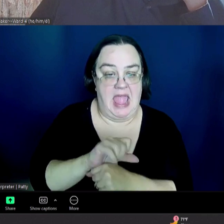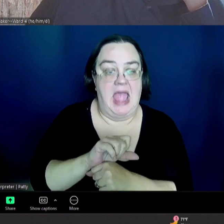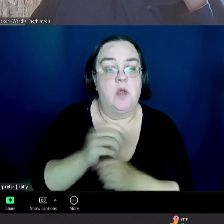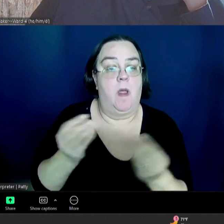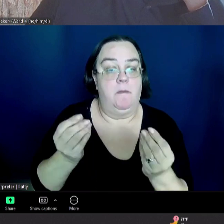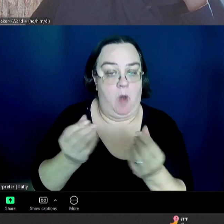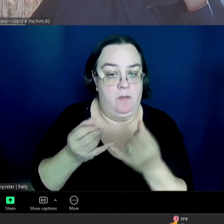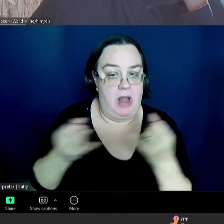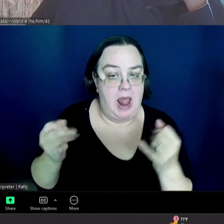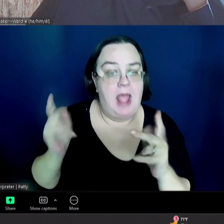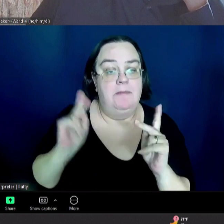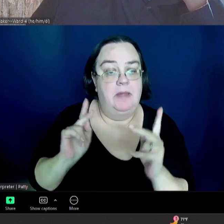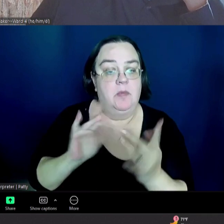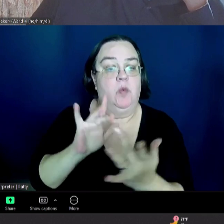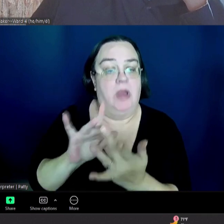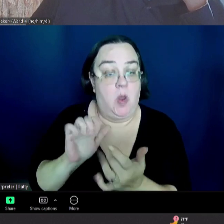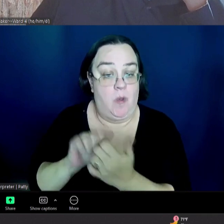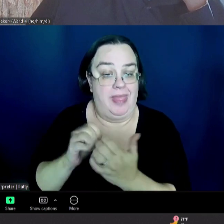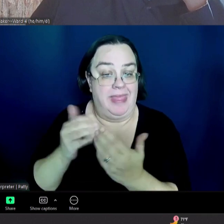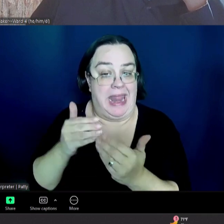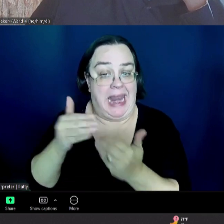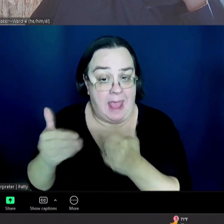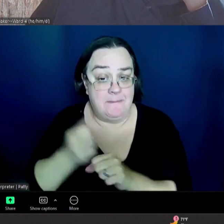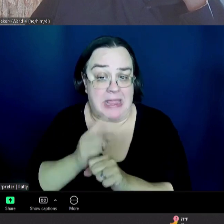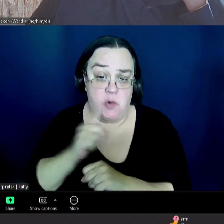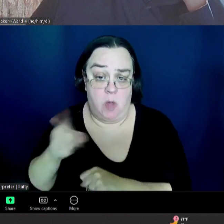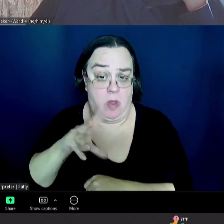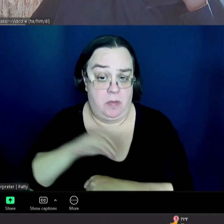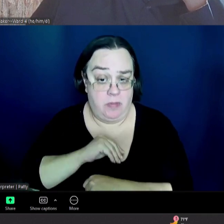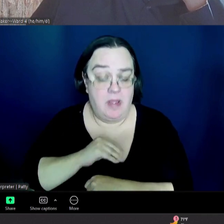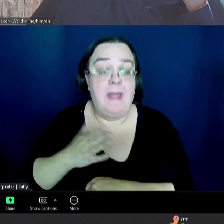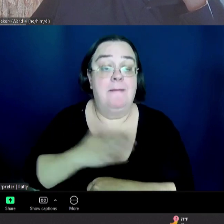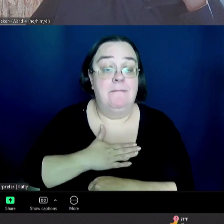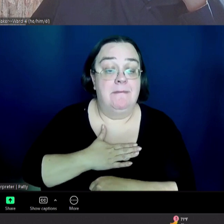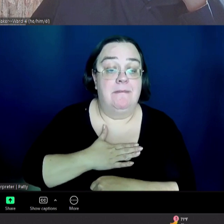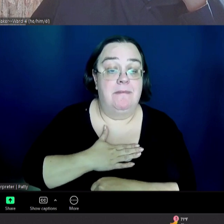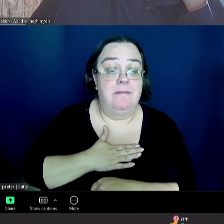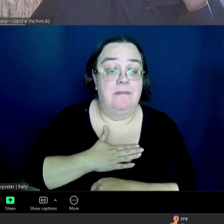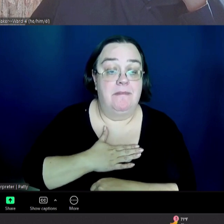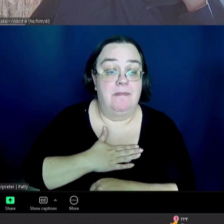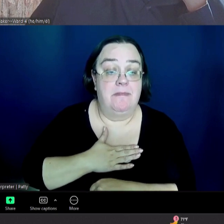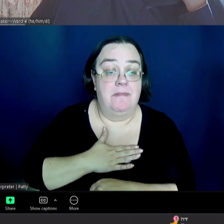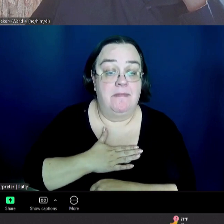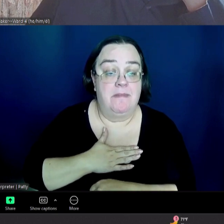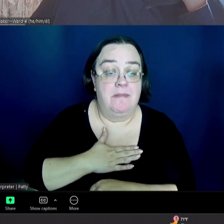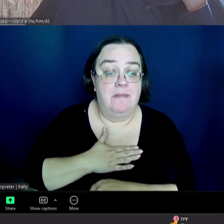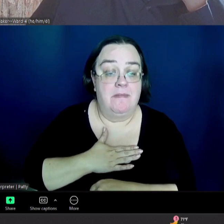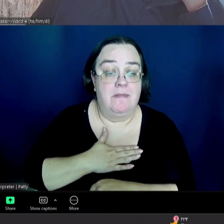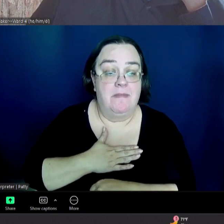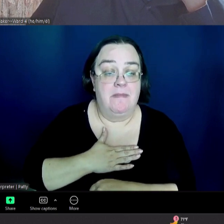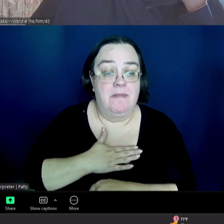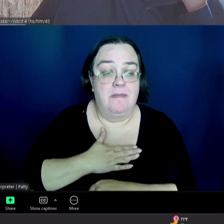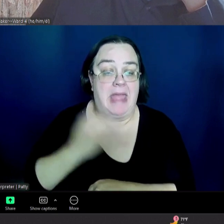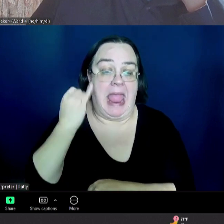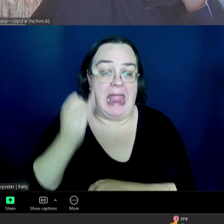neighbor just to make sure they're fine with it. My idea would be that they probably are more happy with a newer fence than the one that is presently